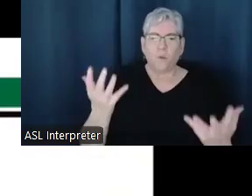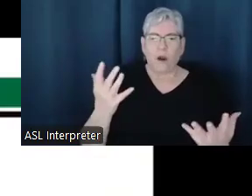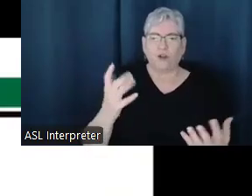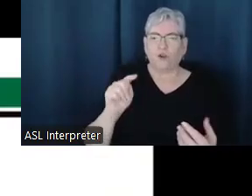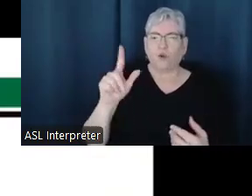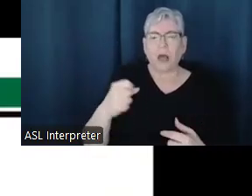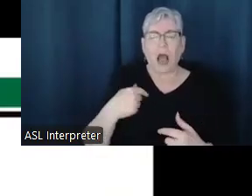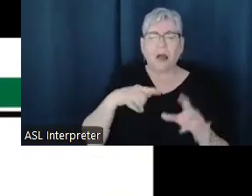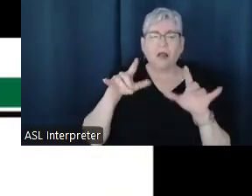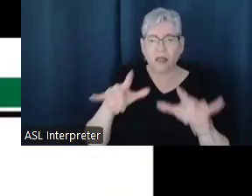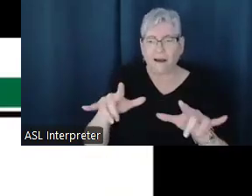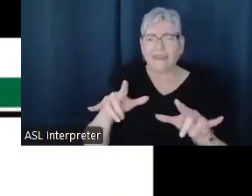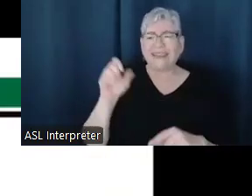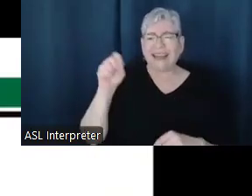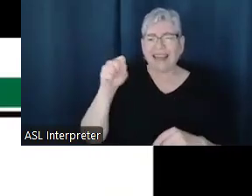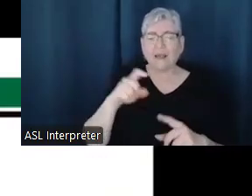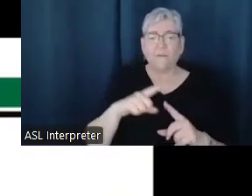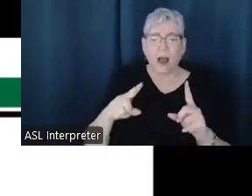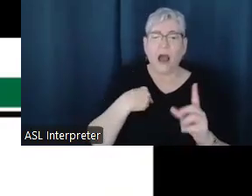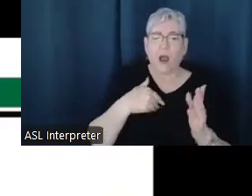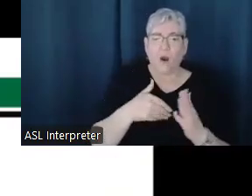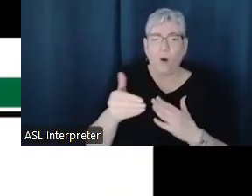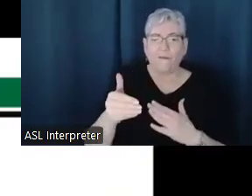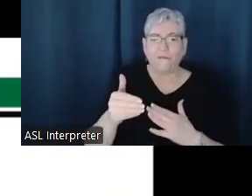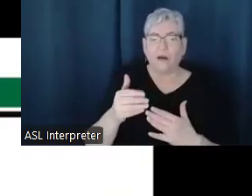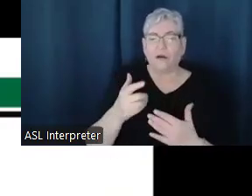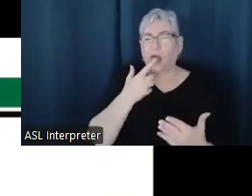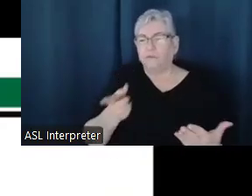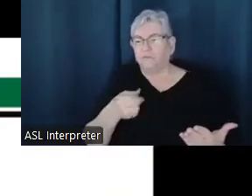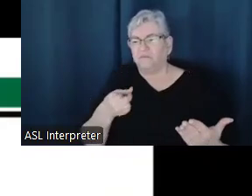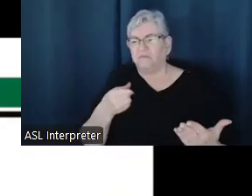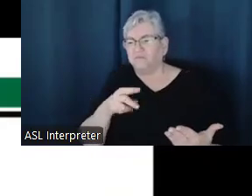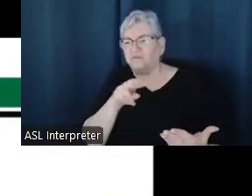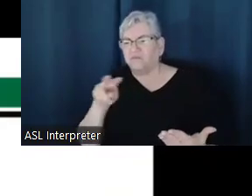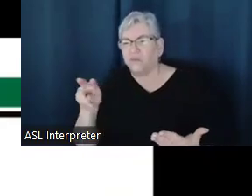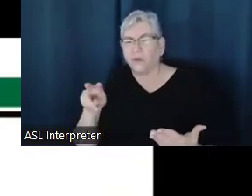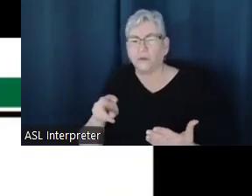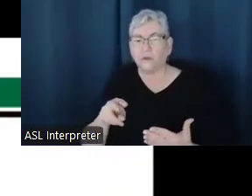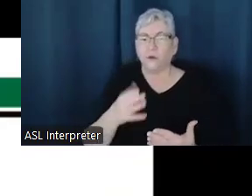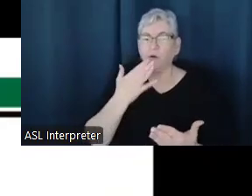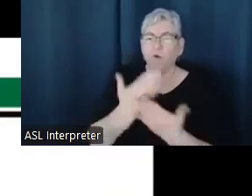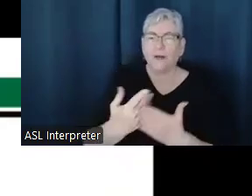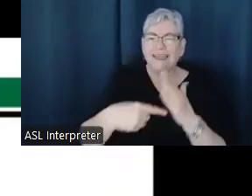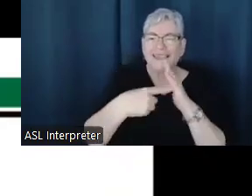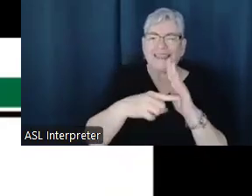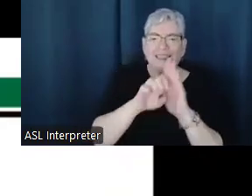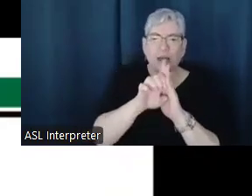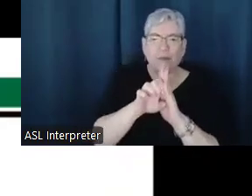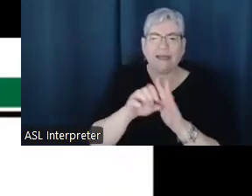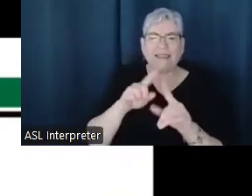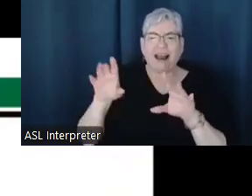them. And I often flip back through them to find direct examples or activities and things like that.